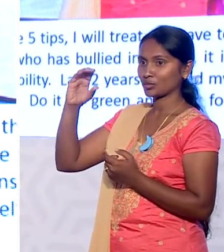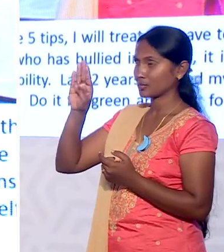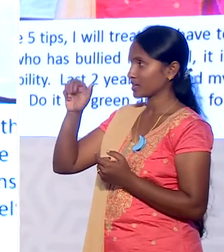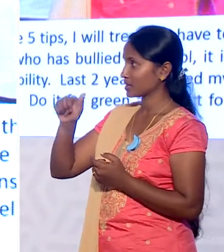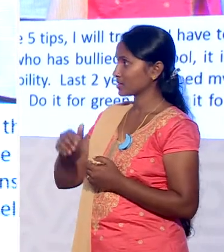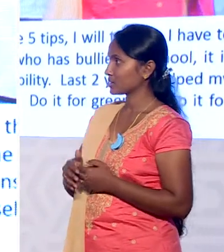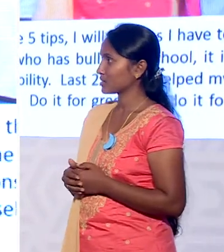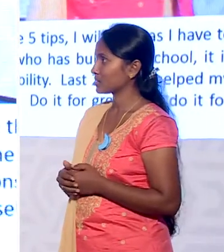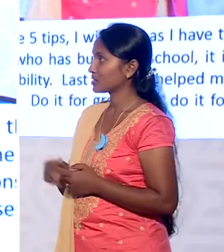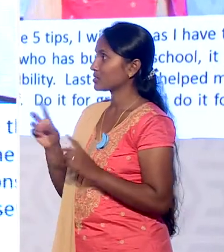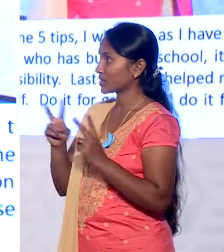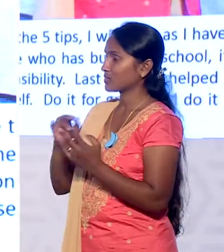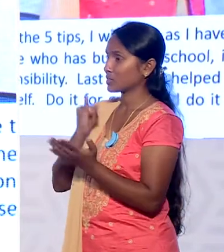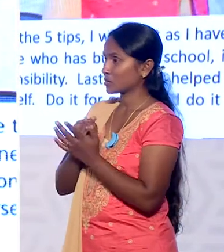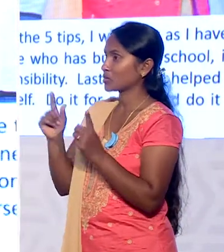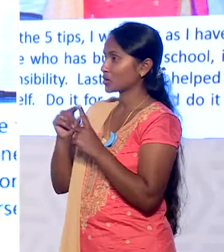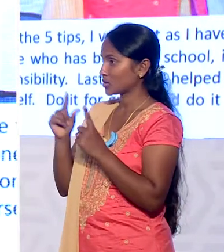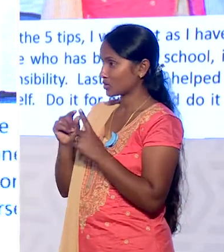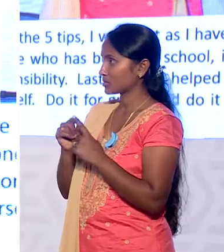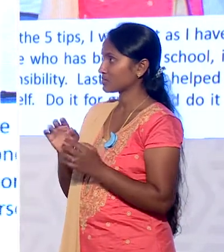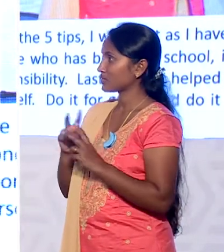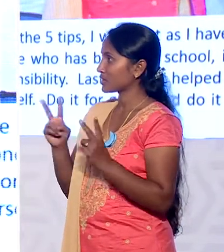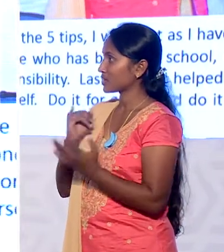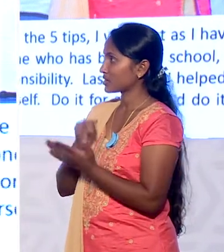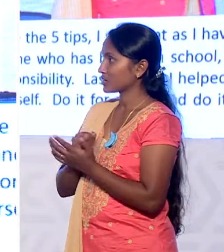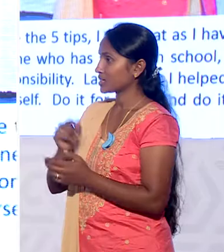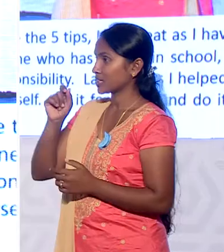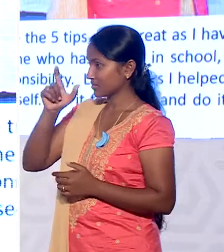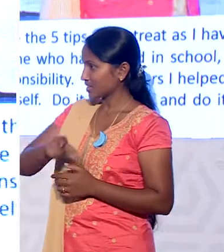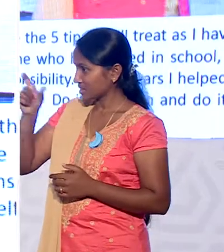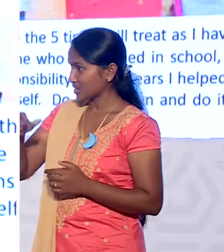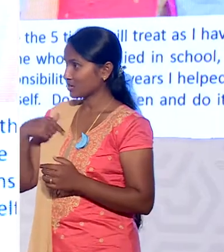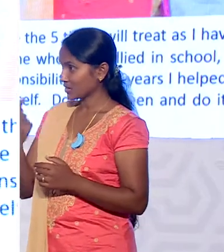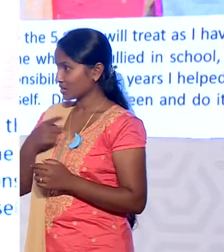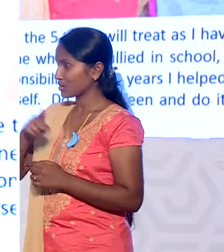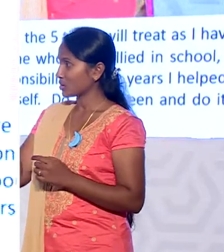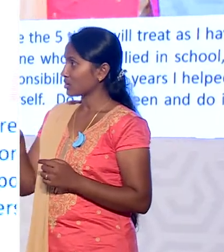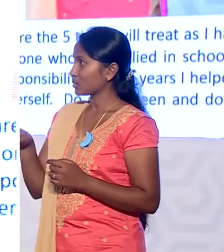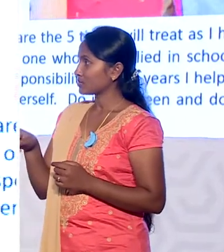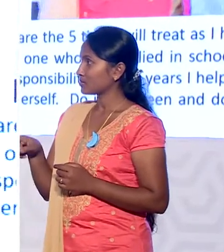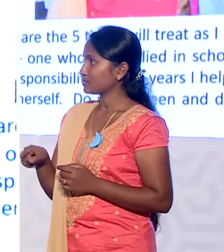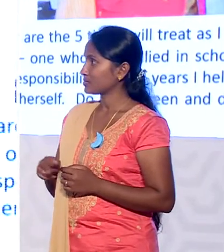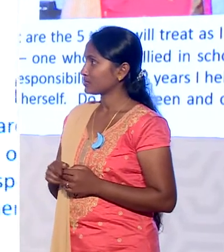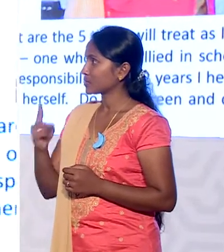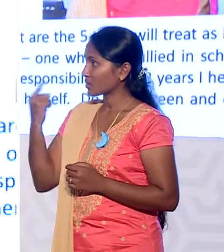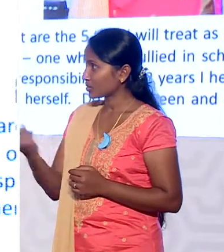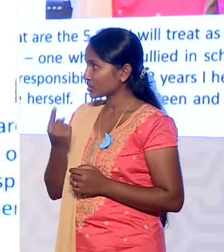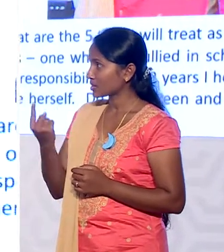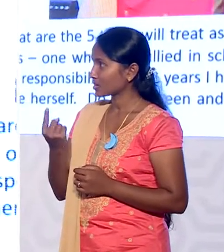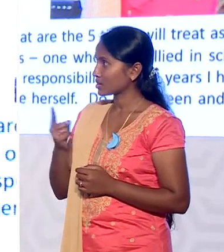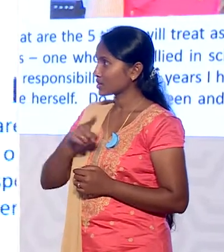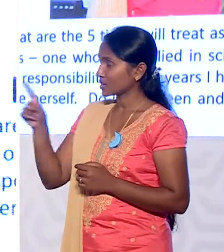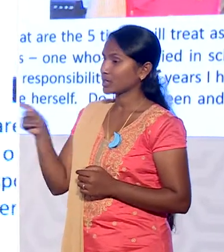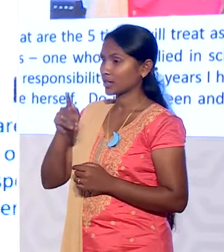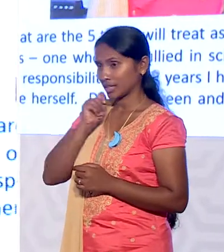tell the world it was important that dreams were important, that every single one of us is entitled to a dream, and that the only way that we